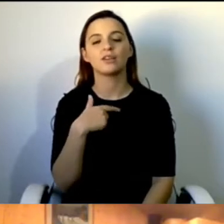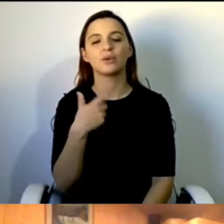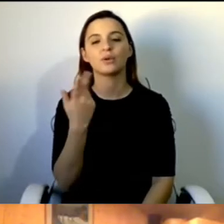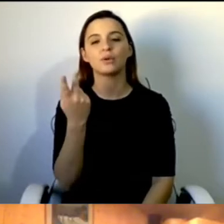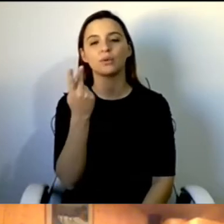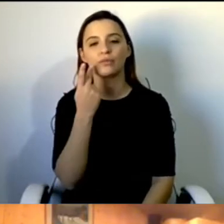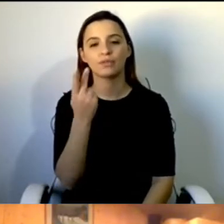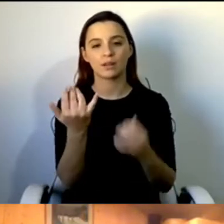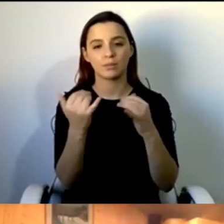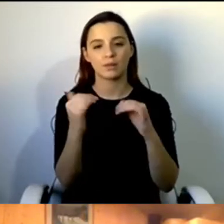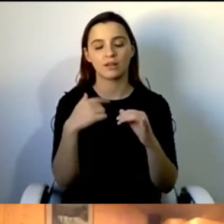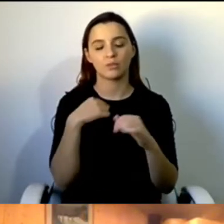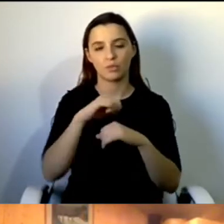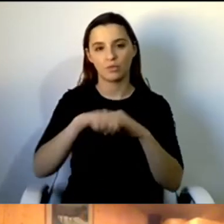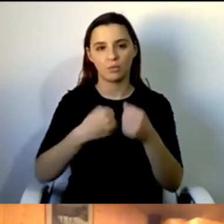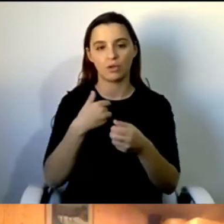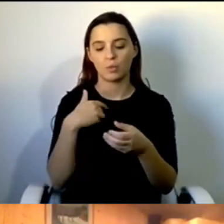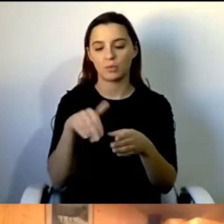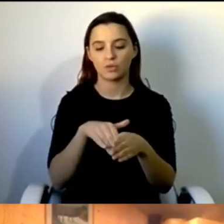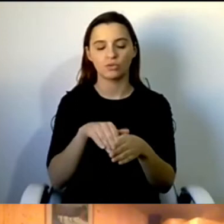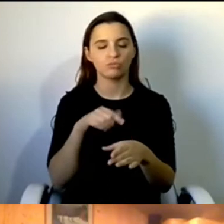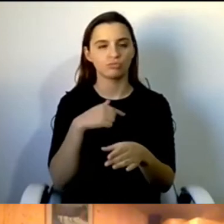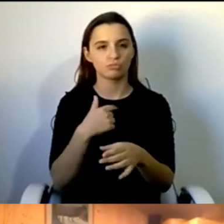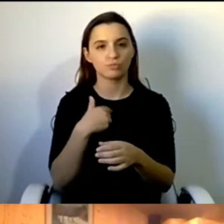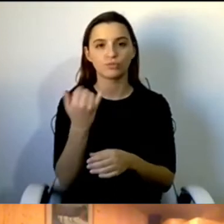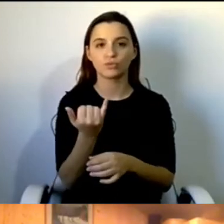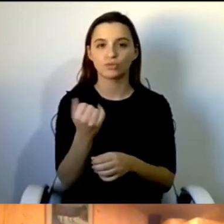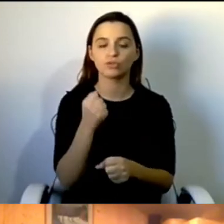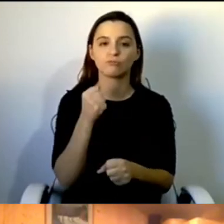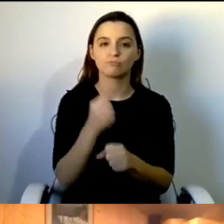and Independent Living Institute, but I'm a freelancer.